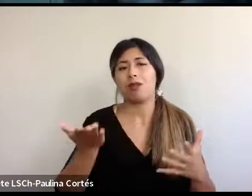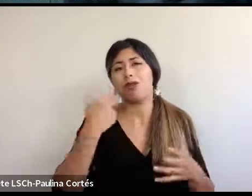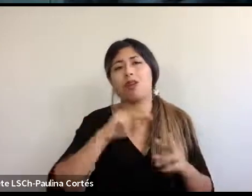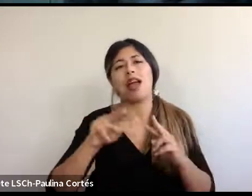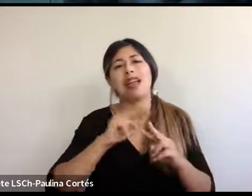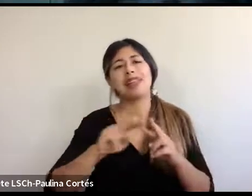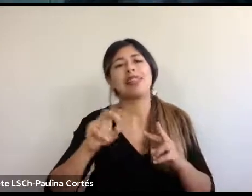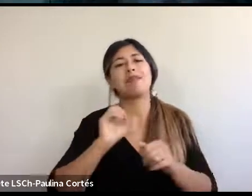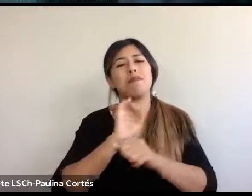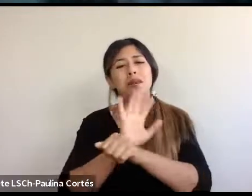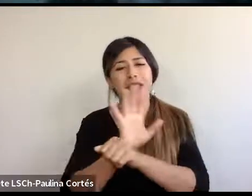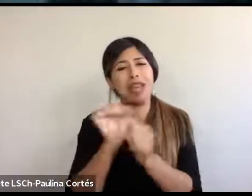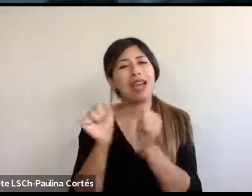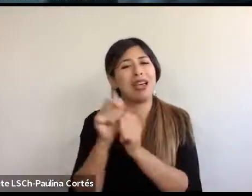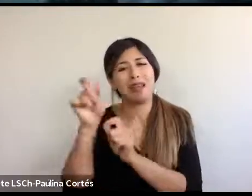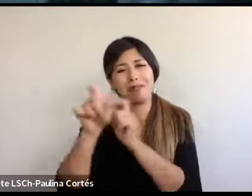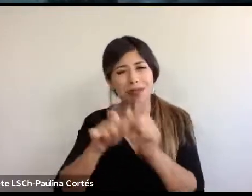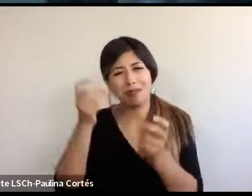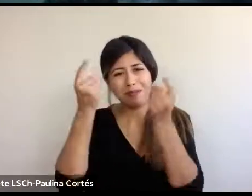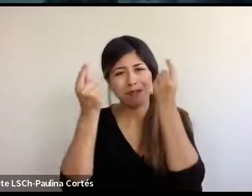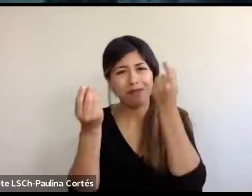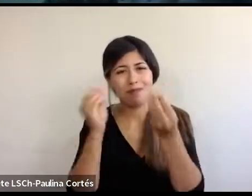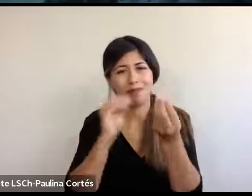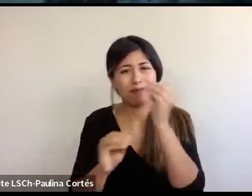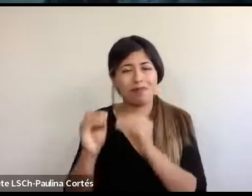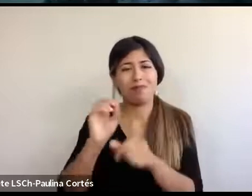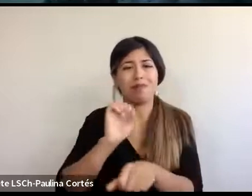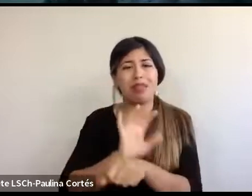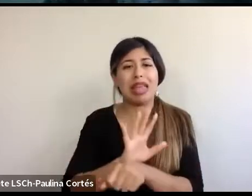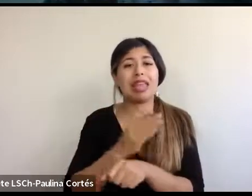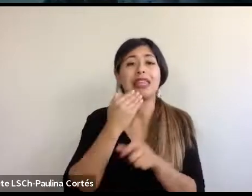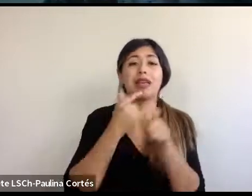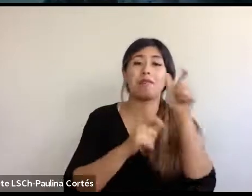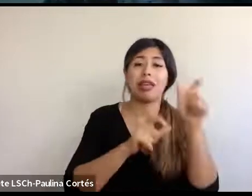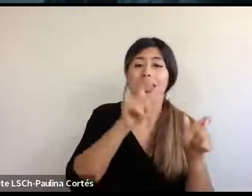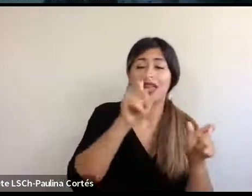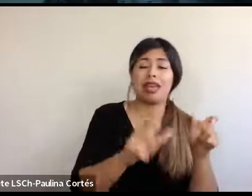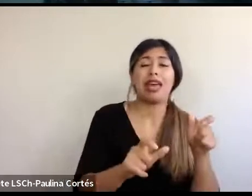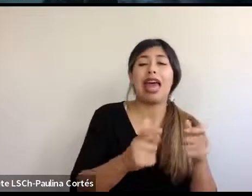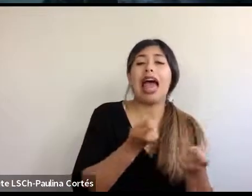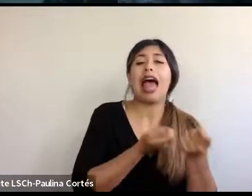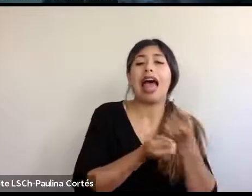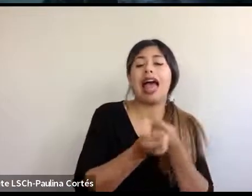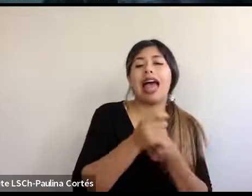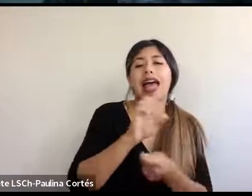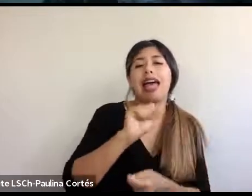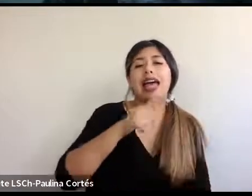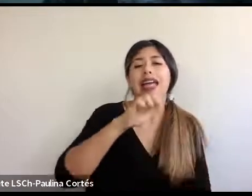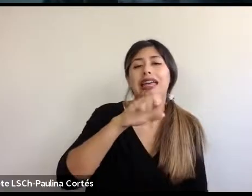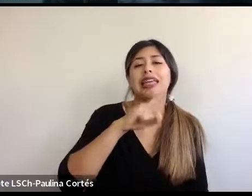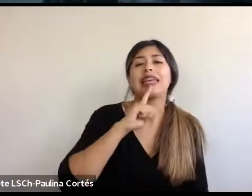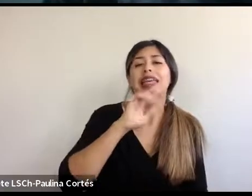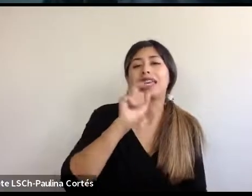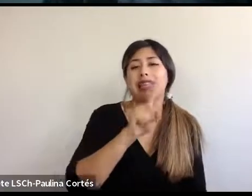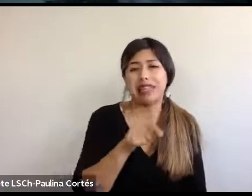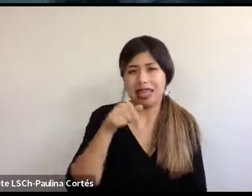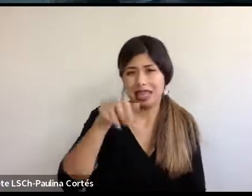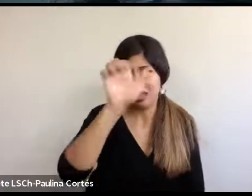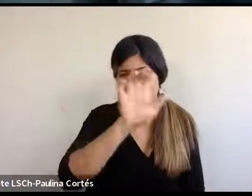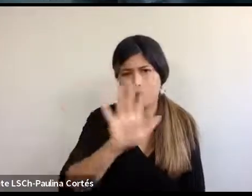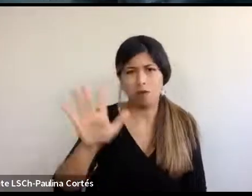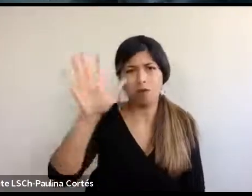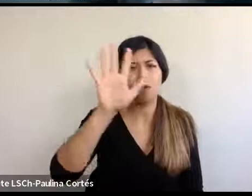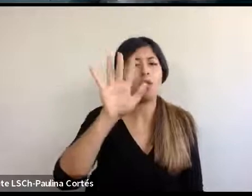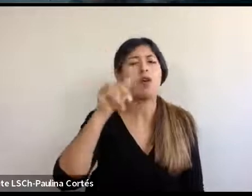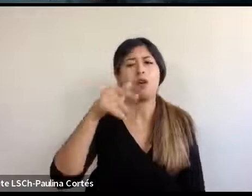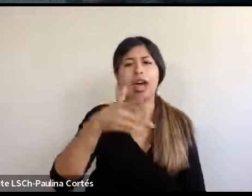and festival representatives in the whole Europe. So they are actually happening in the same dates as our festival, which is great